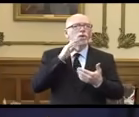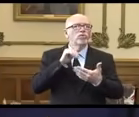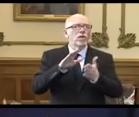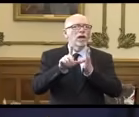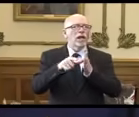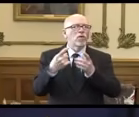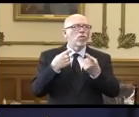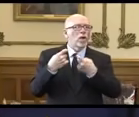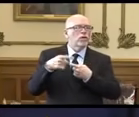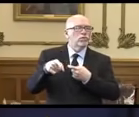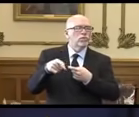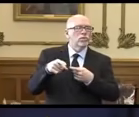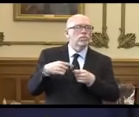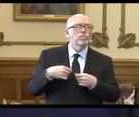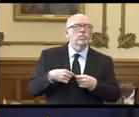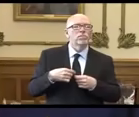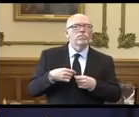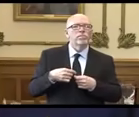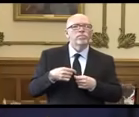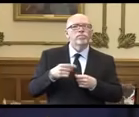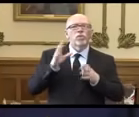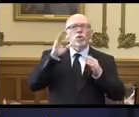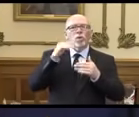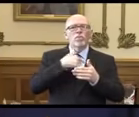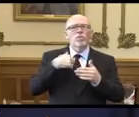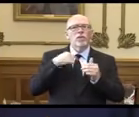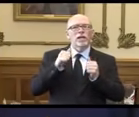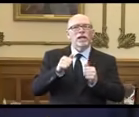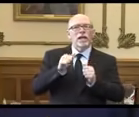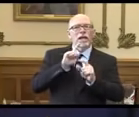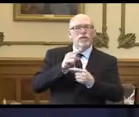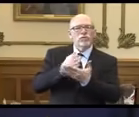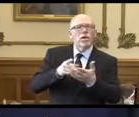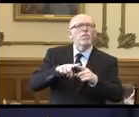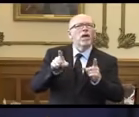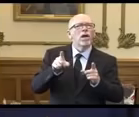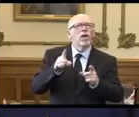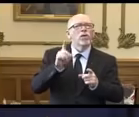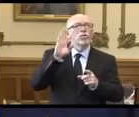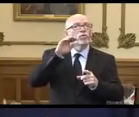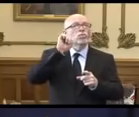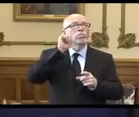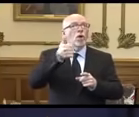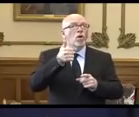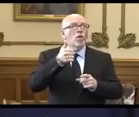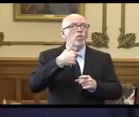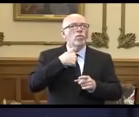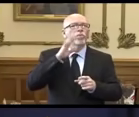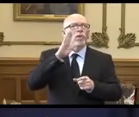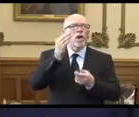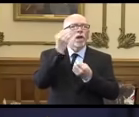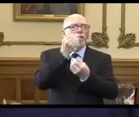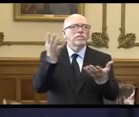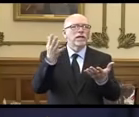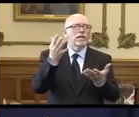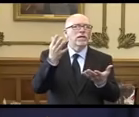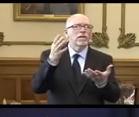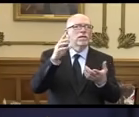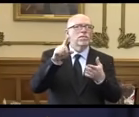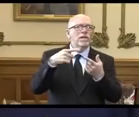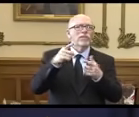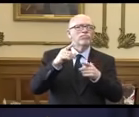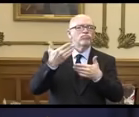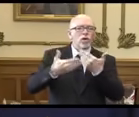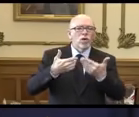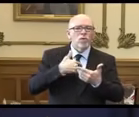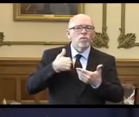the Q&A portion of today, hope to get at some of that. But also, you should know that tomorrow we'll be giving some updates on some progress